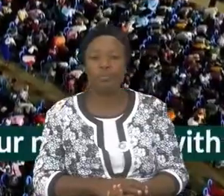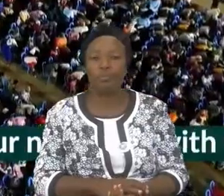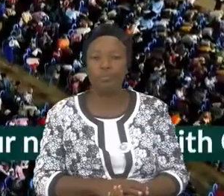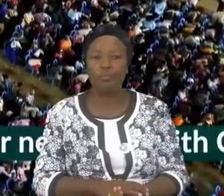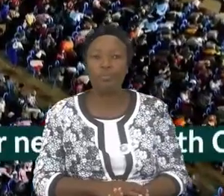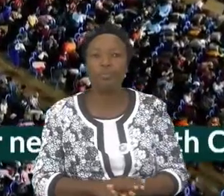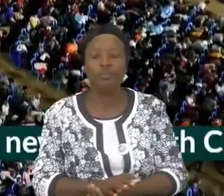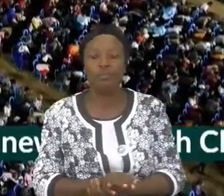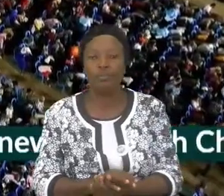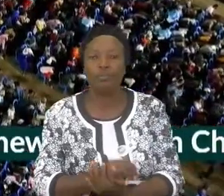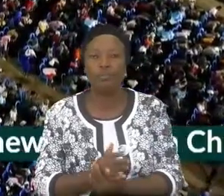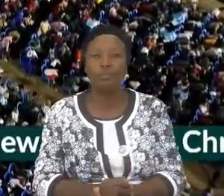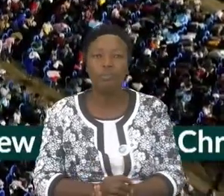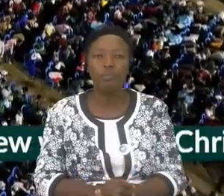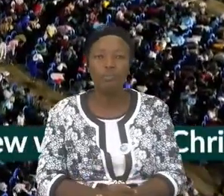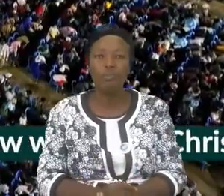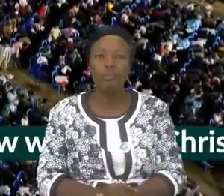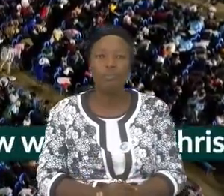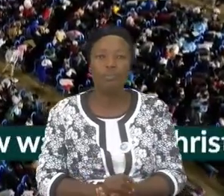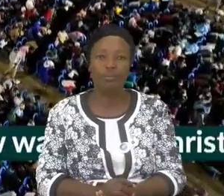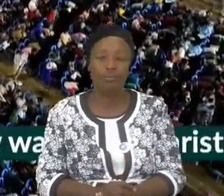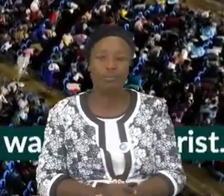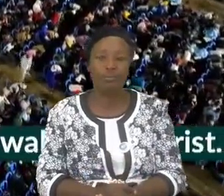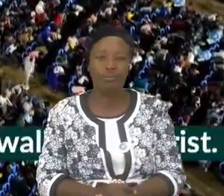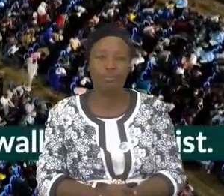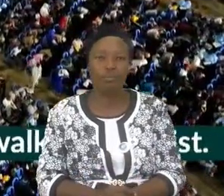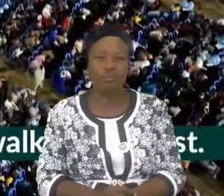Our supervisors, please ensure